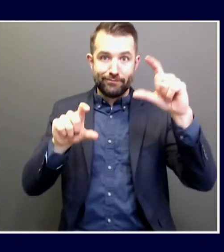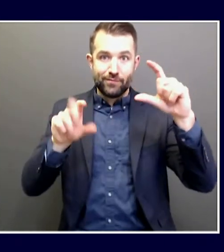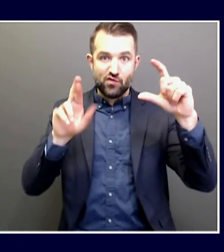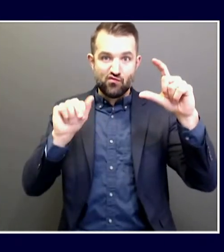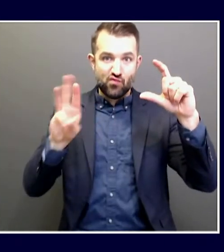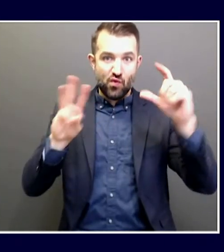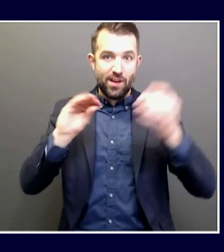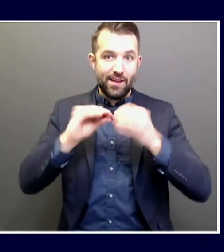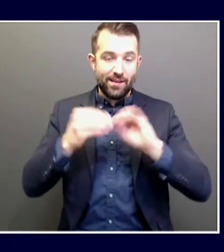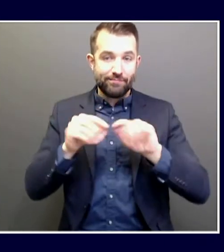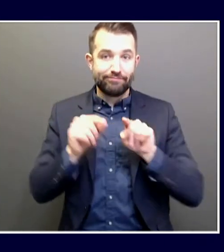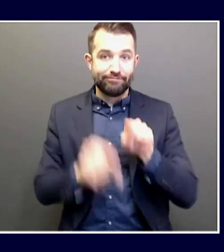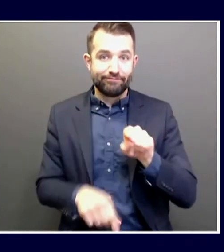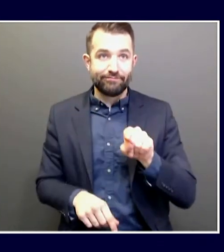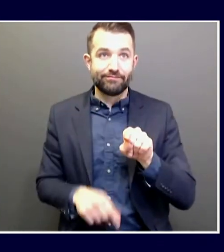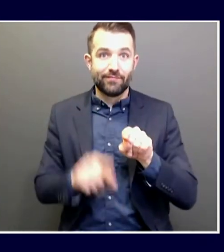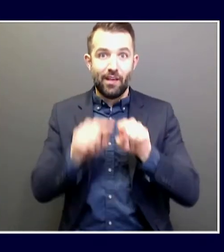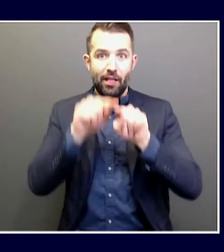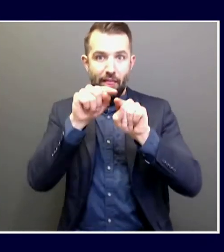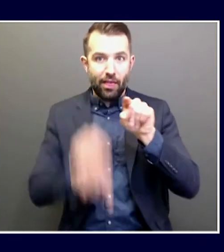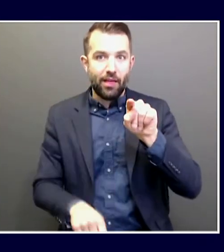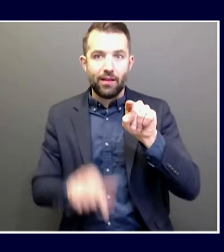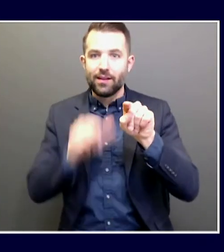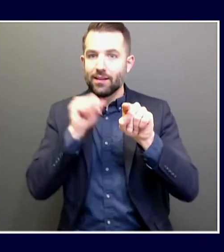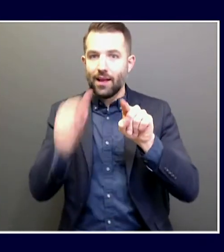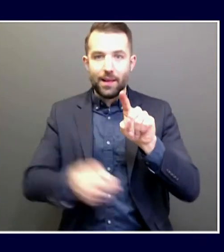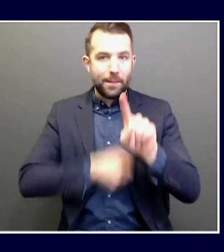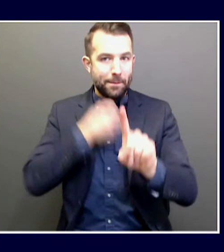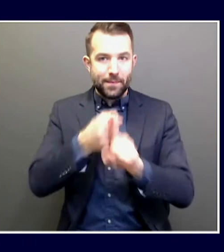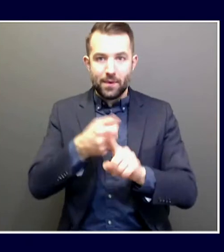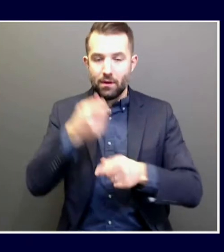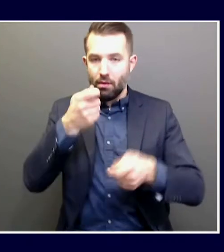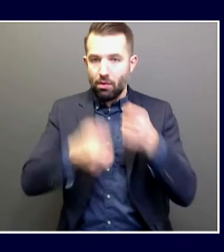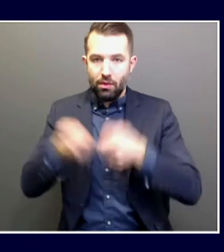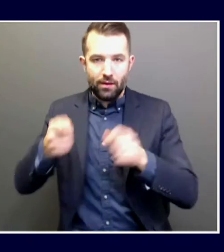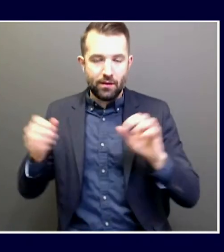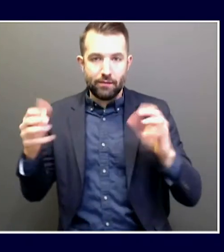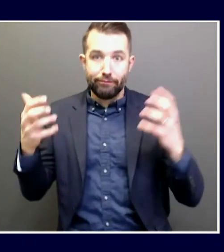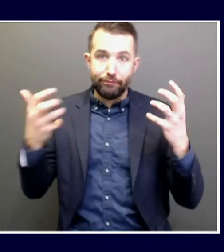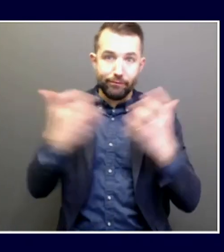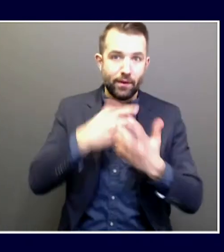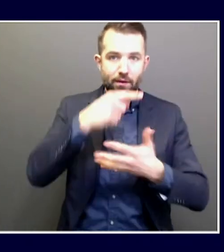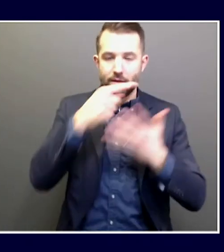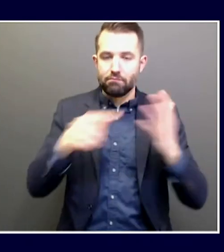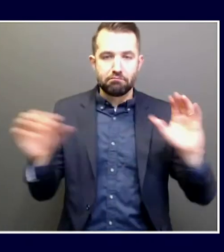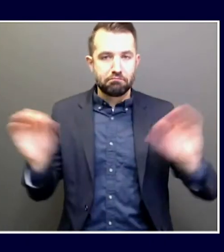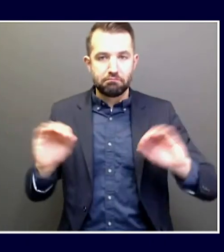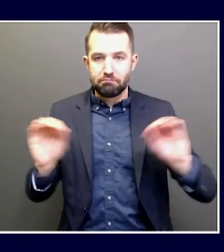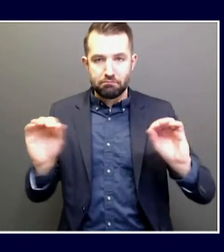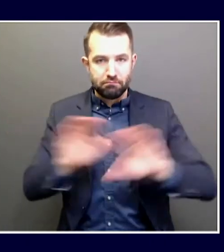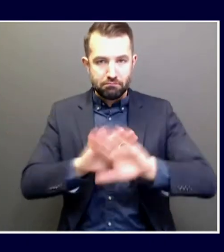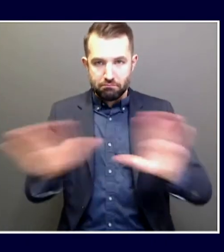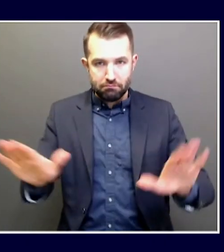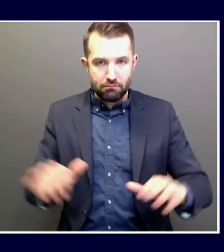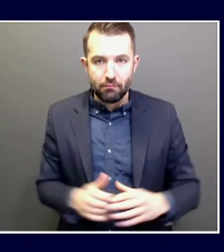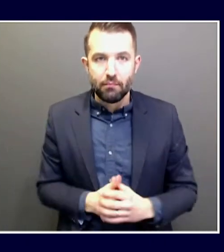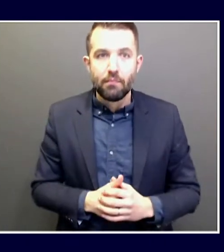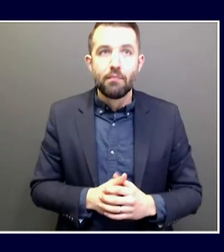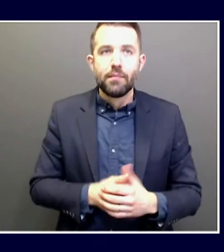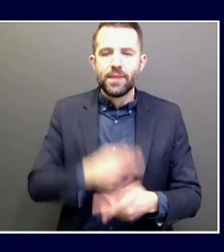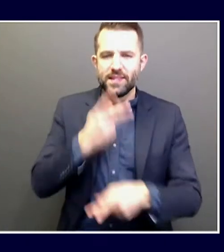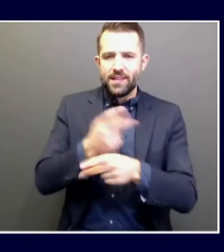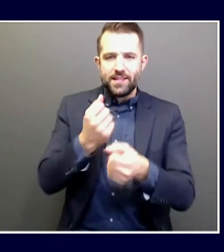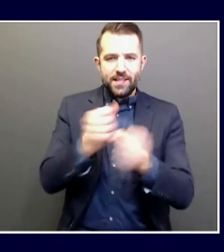affected, altered, amended, compromised, or changed at all. The raw data were intact. Where we had to fix was